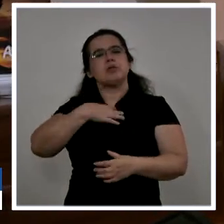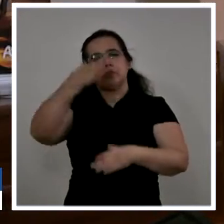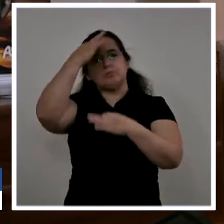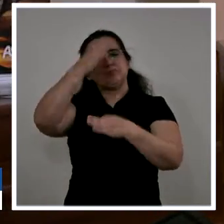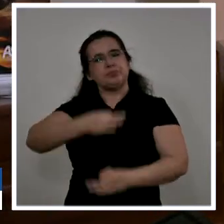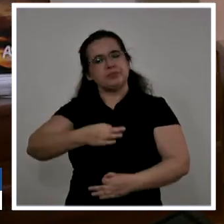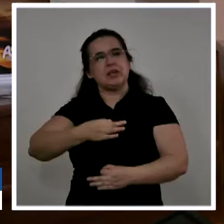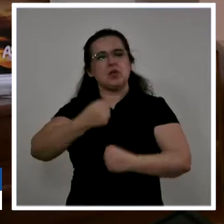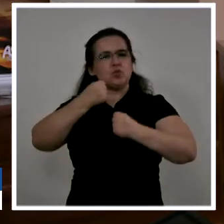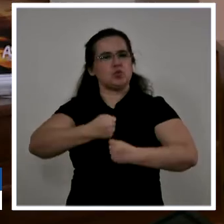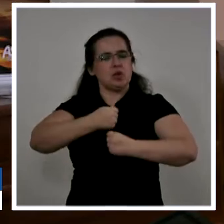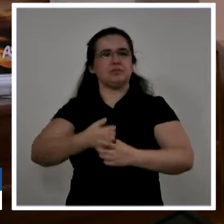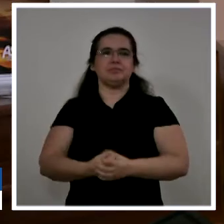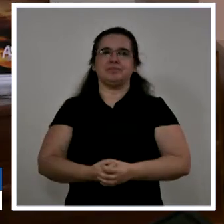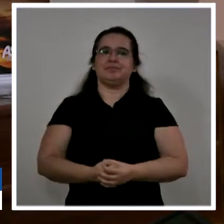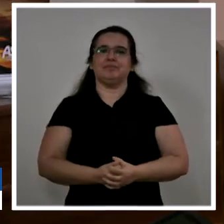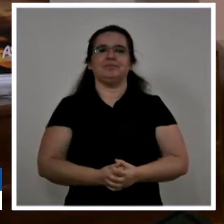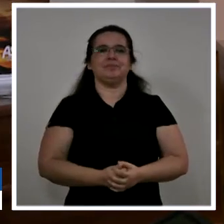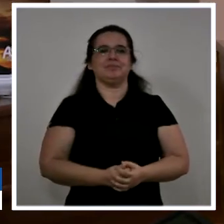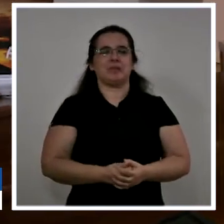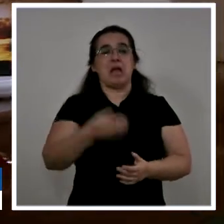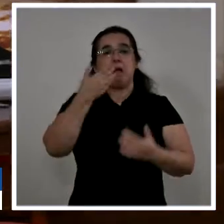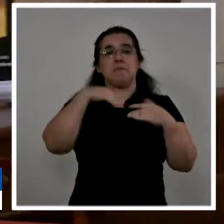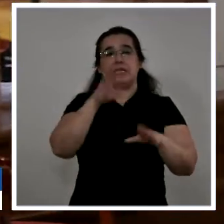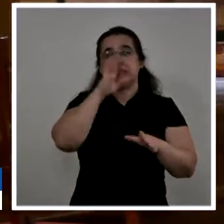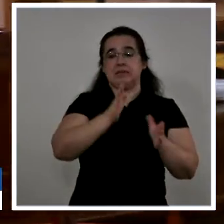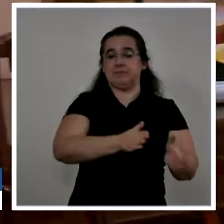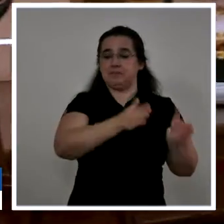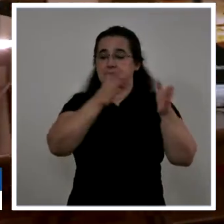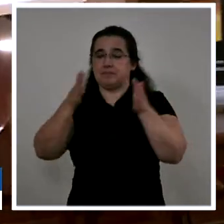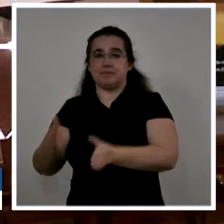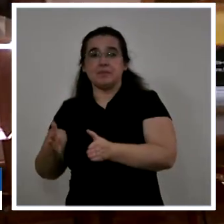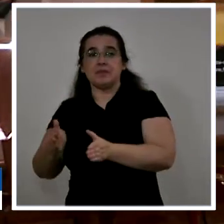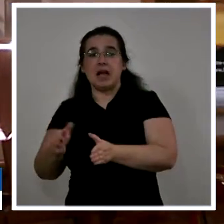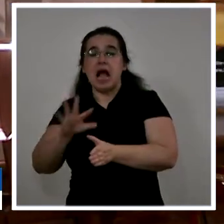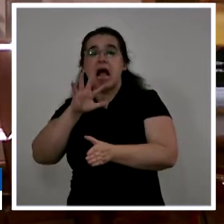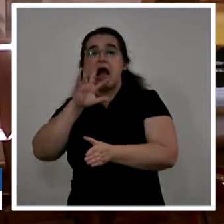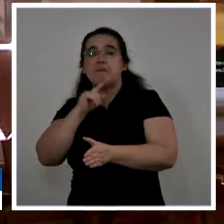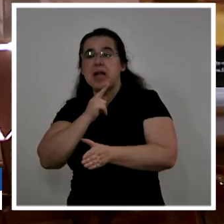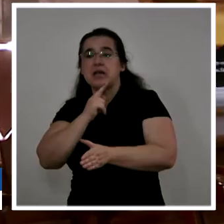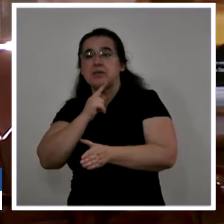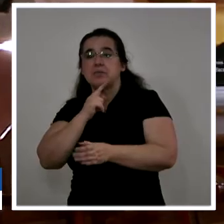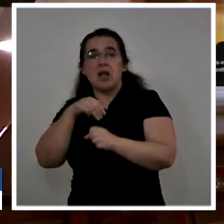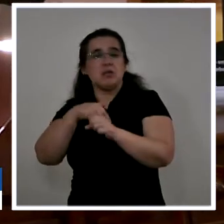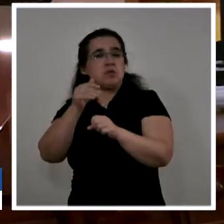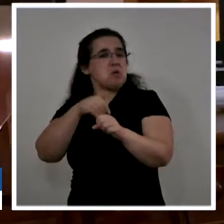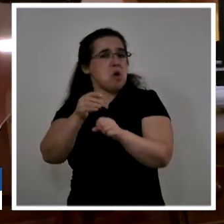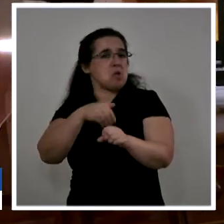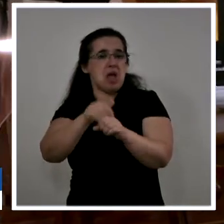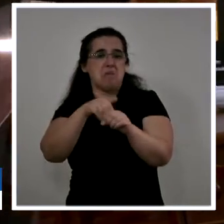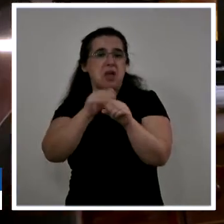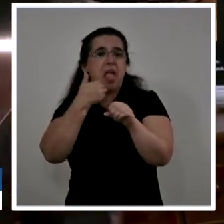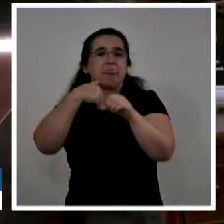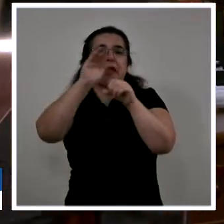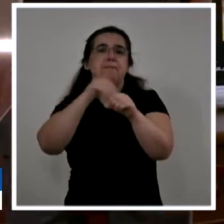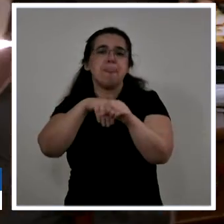constituído e sólido. If on the other hand your mother doesn't lick you a lot, se por outro lado a vossa mãe não faz isso muitas vezes, não vos